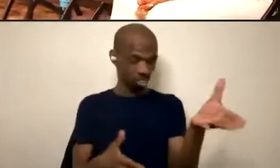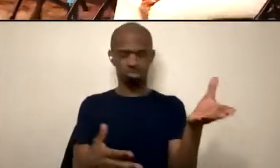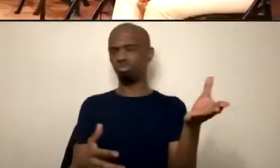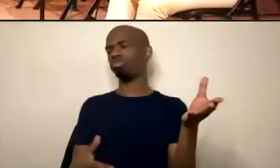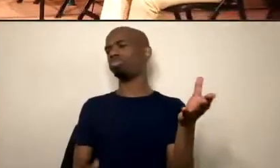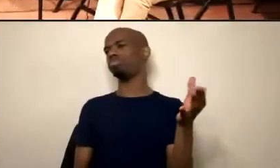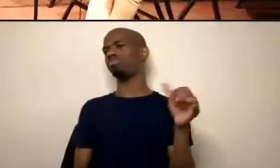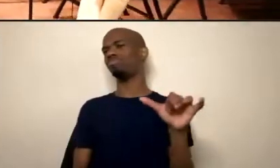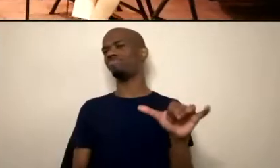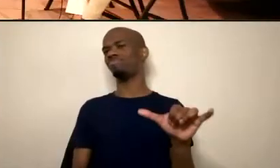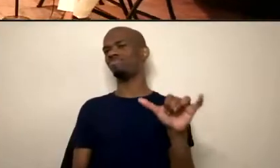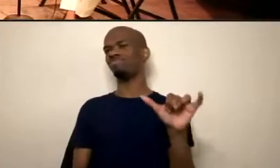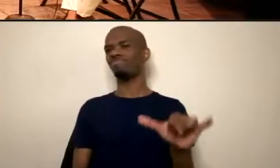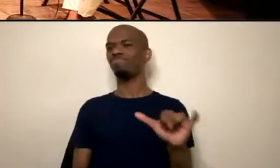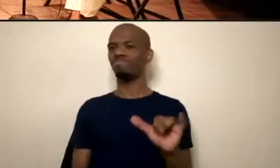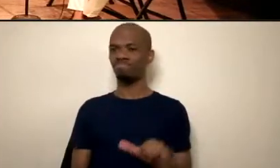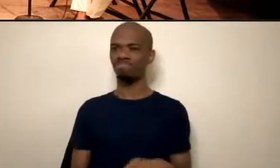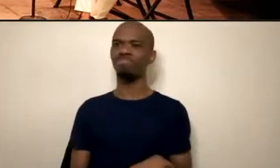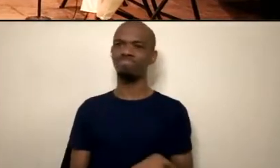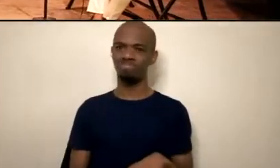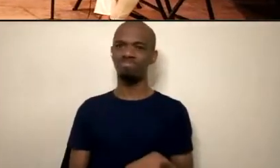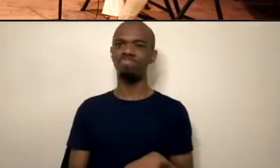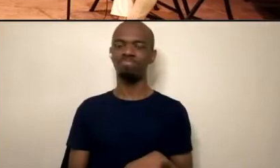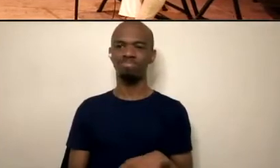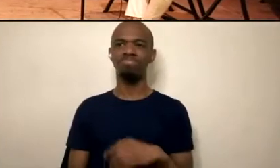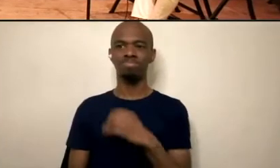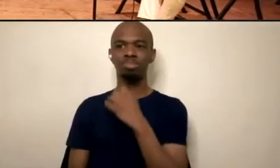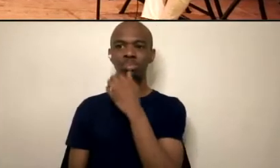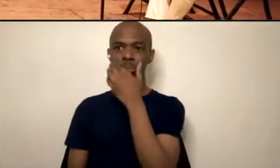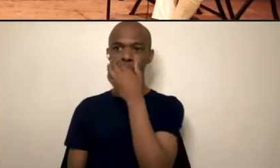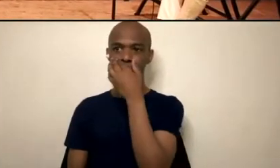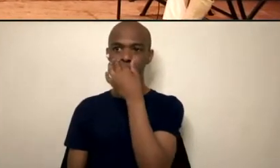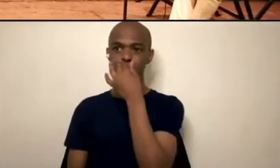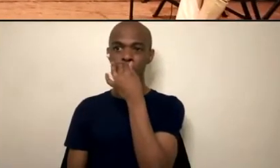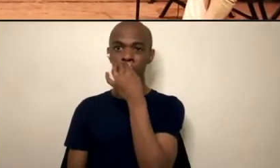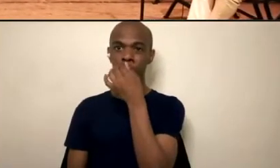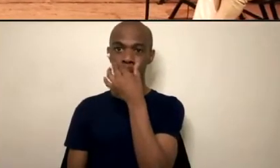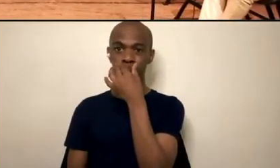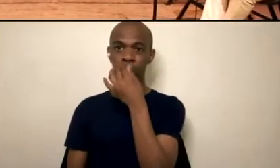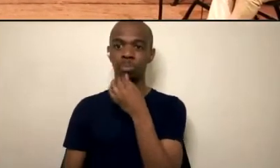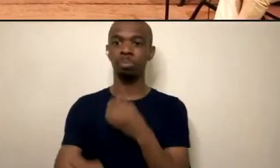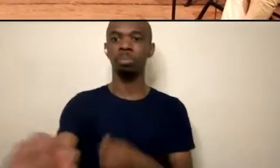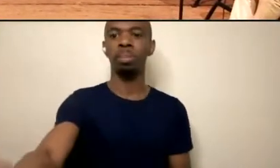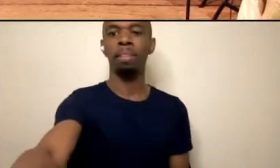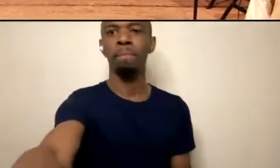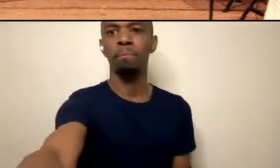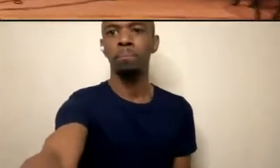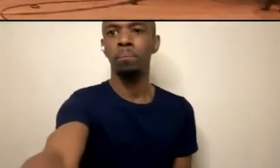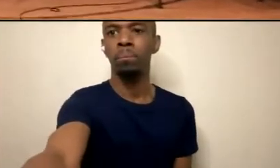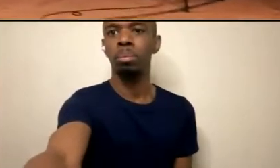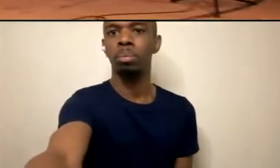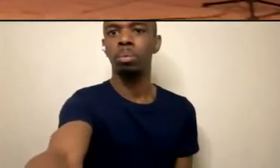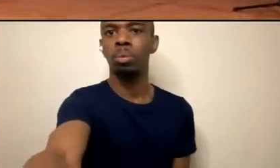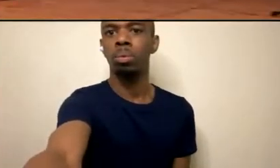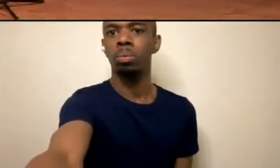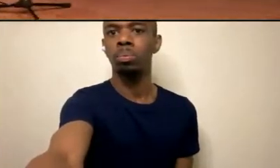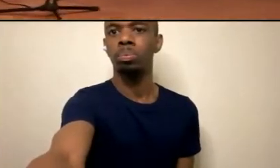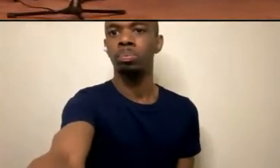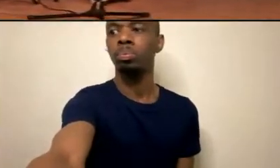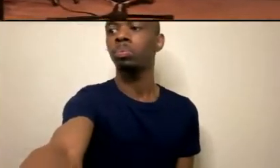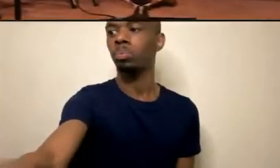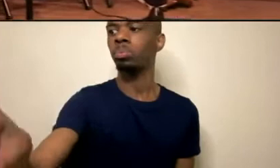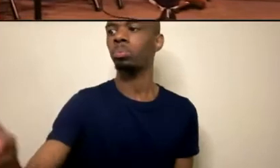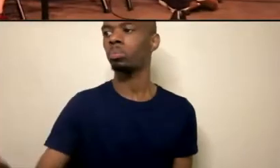Hi, thank you for sharing beautiful stories. Thank you. I was wondering, is there any surprising joy that